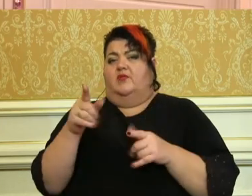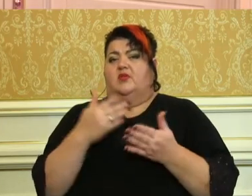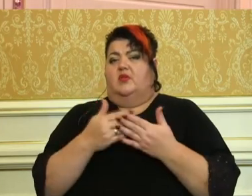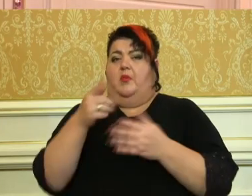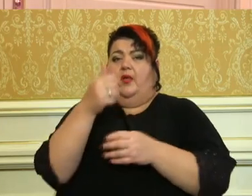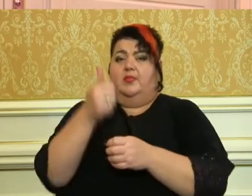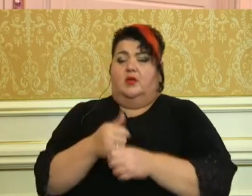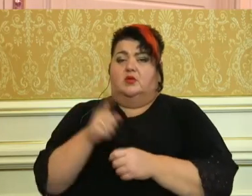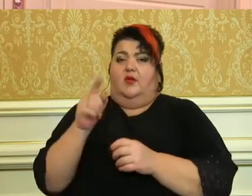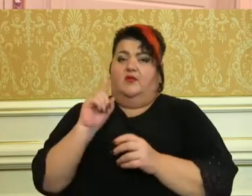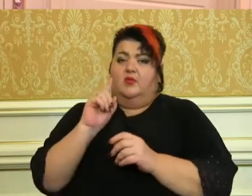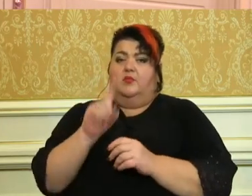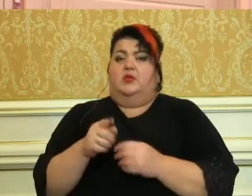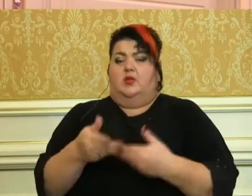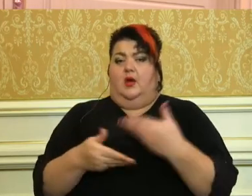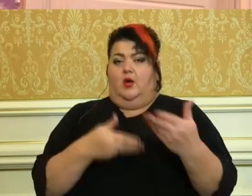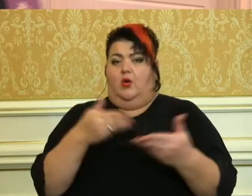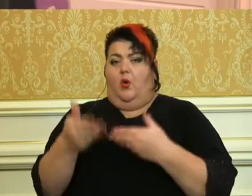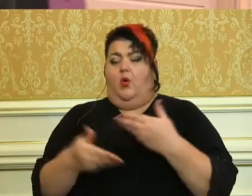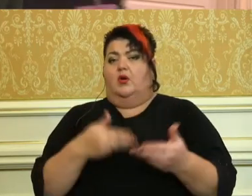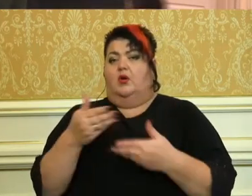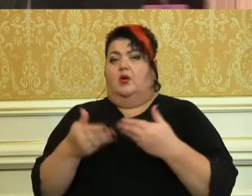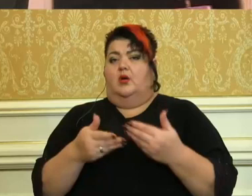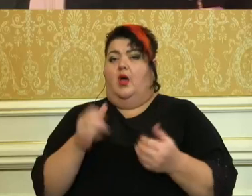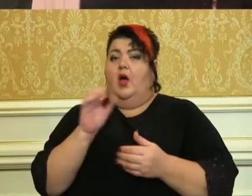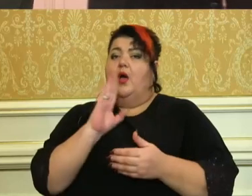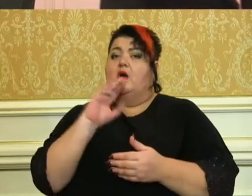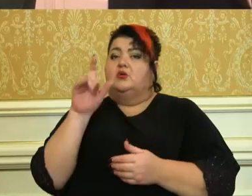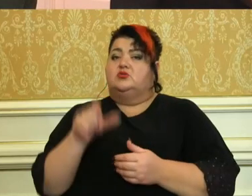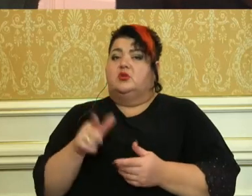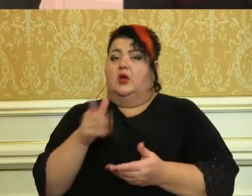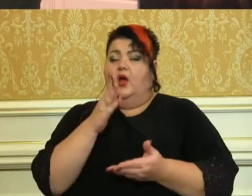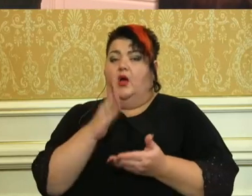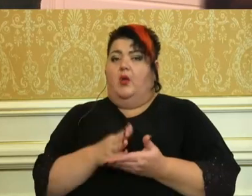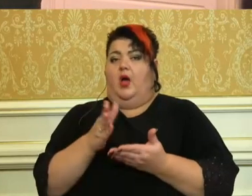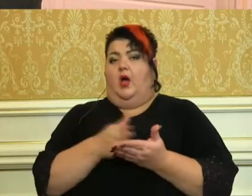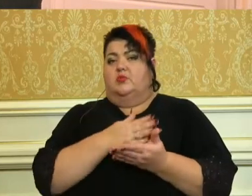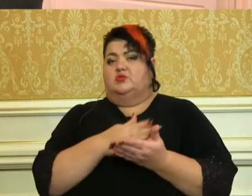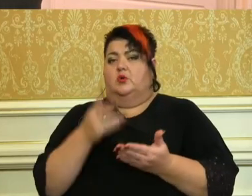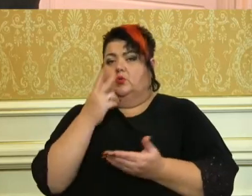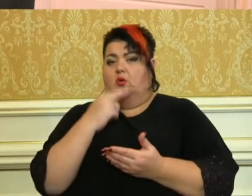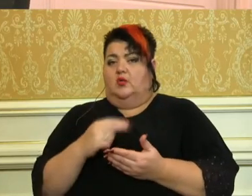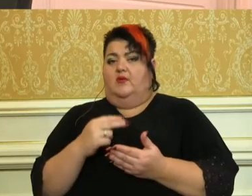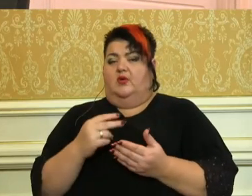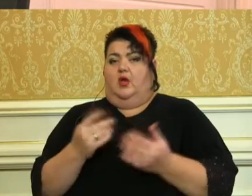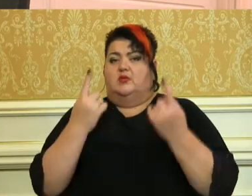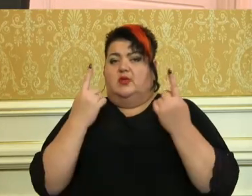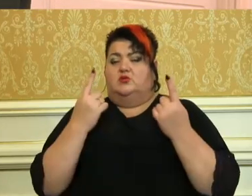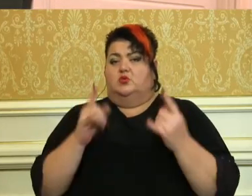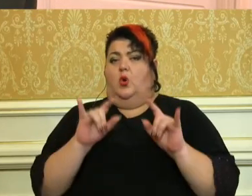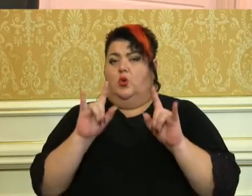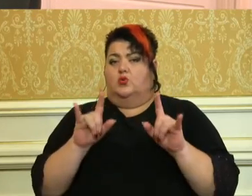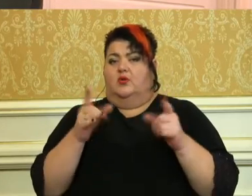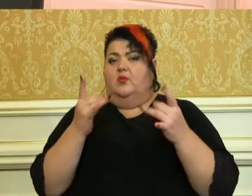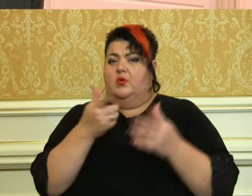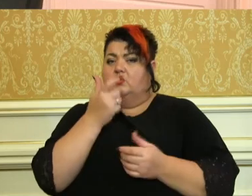and man is like the boss. But there is a woman, and the woman